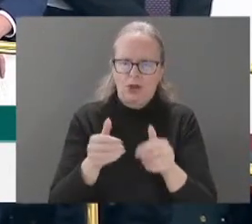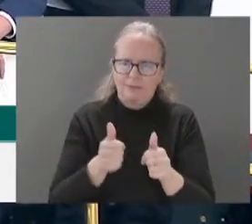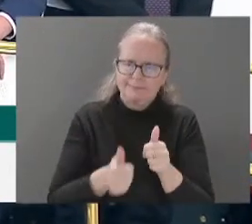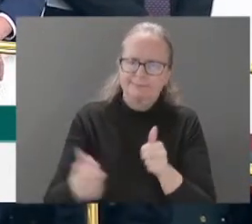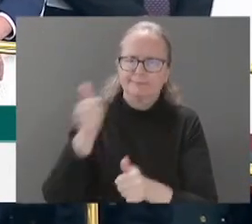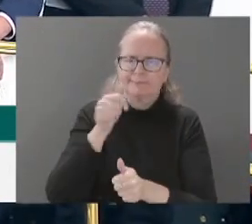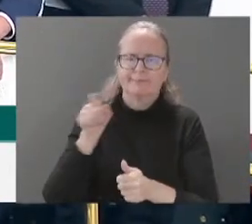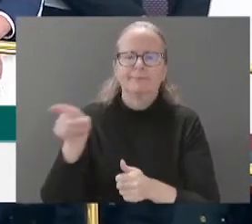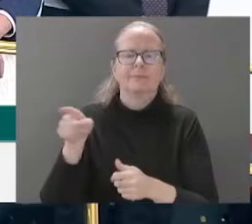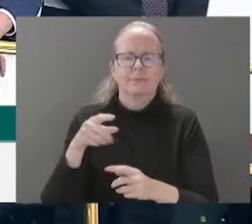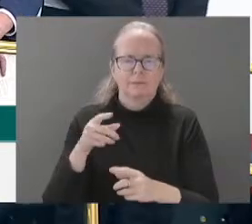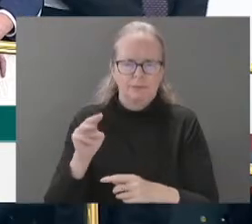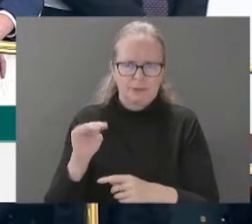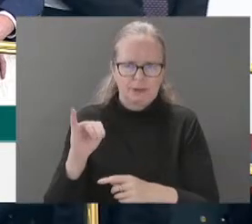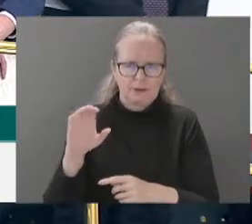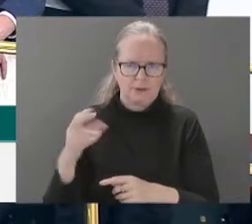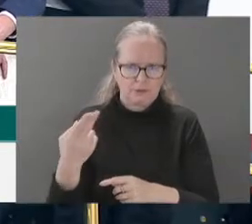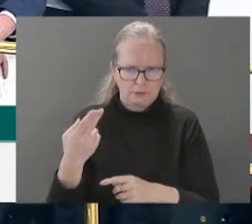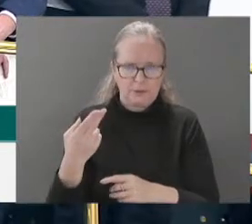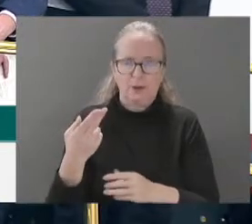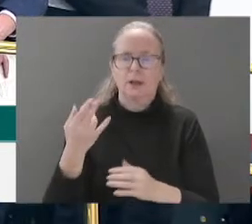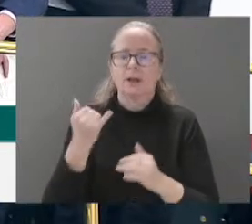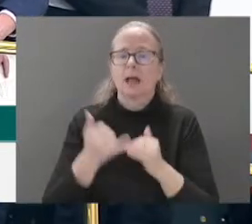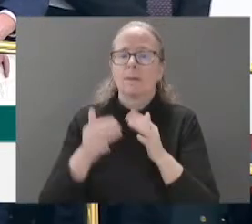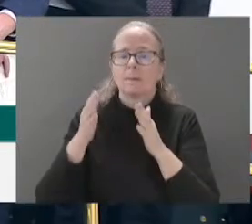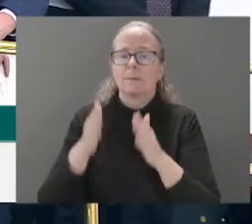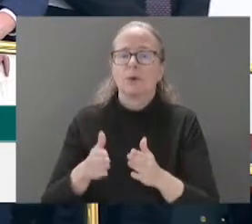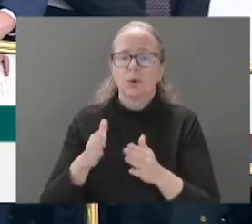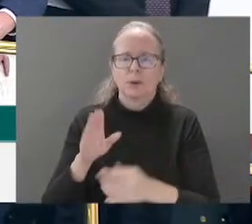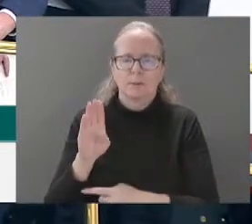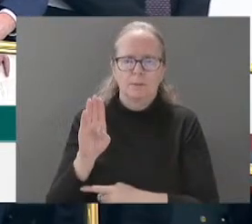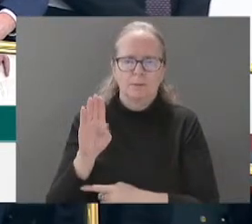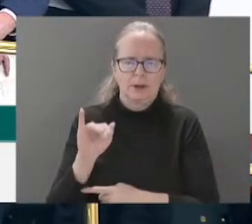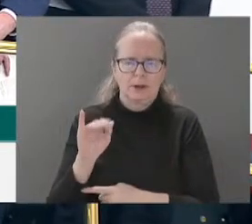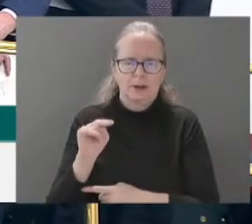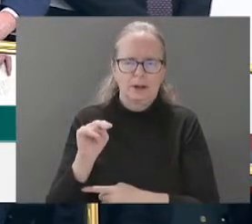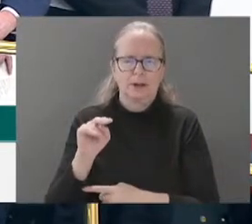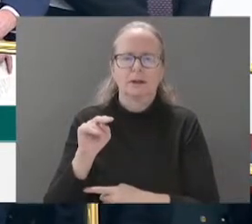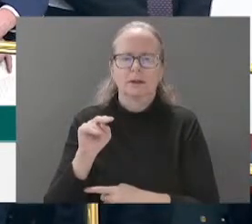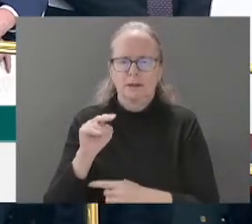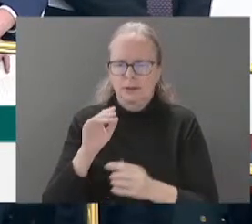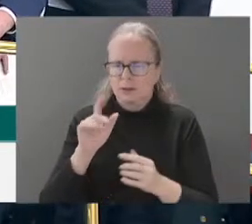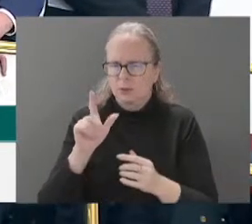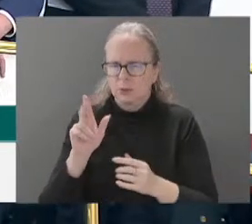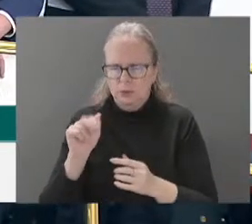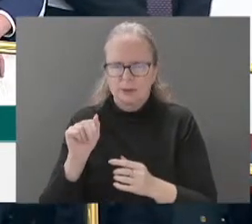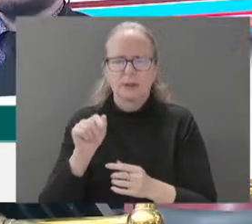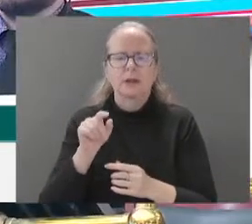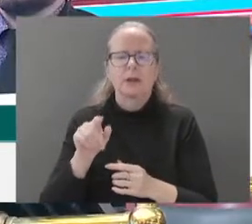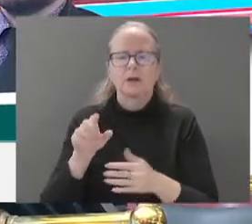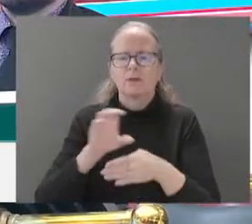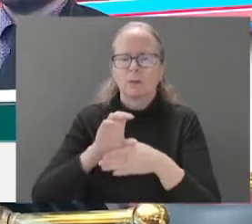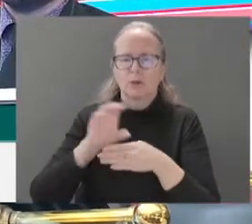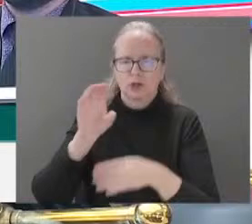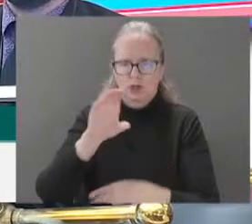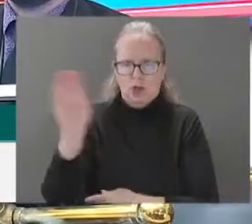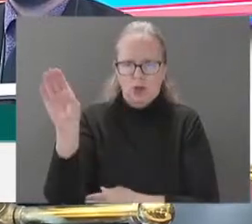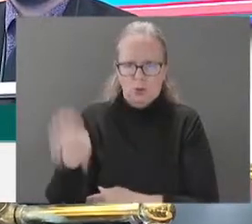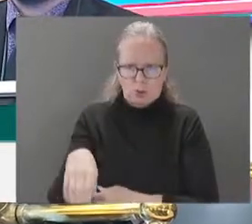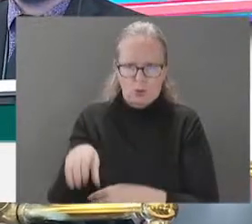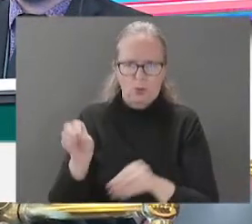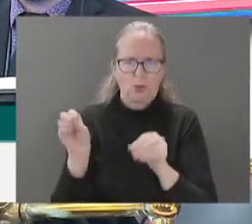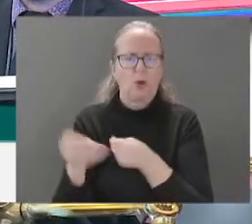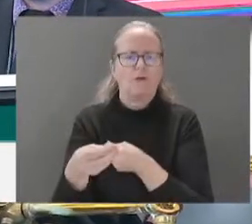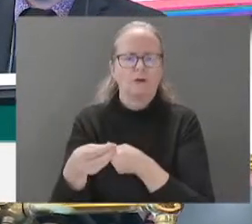of Alberta benl the US Midwest Chicago office Washington trade office please rise and receive the